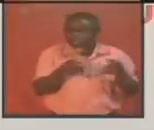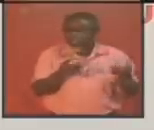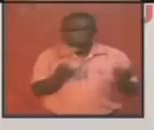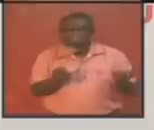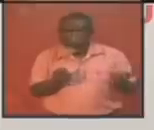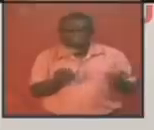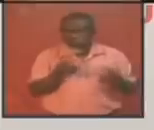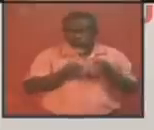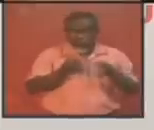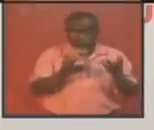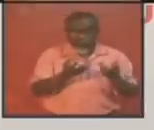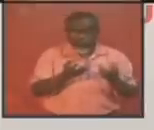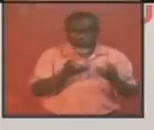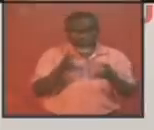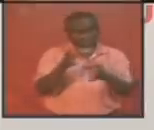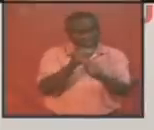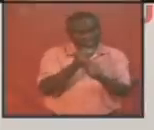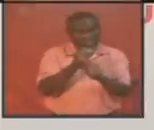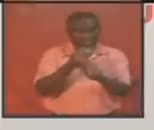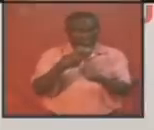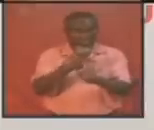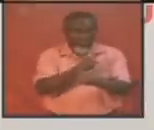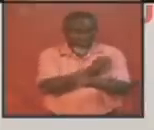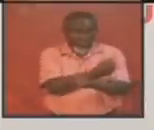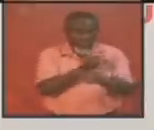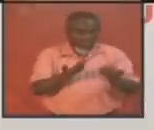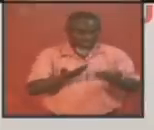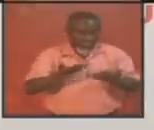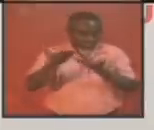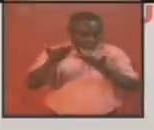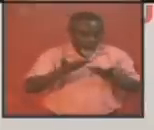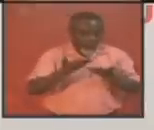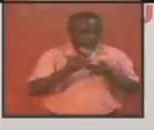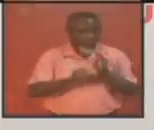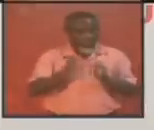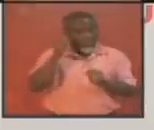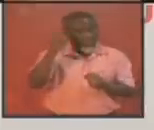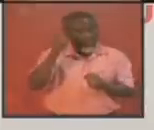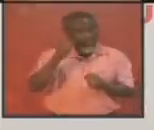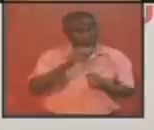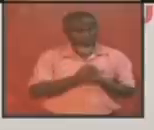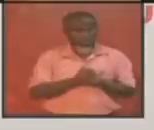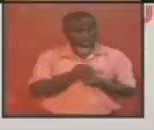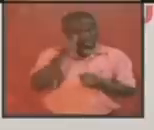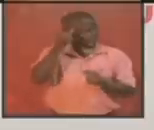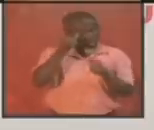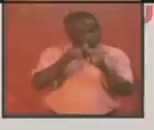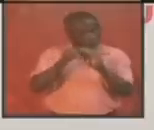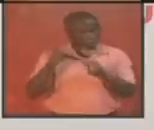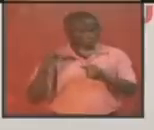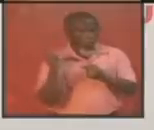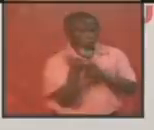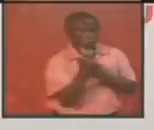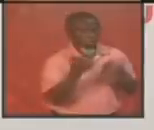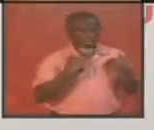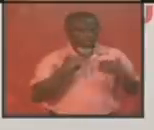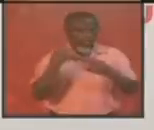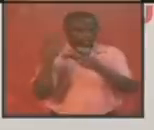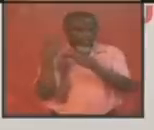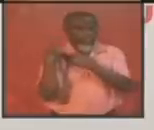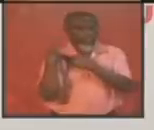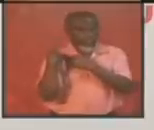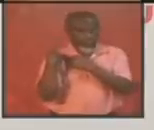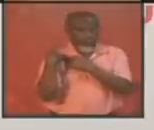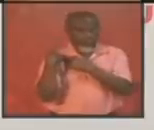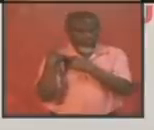COVID-19 vaccines for Trinidad and Tobago. And everyone, please remember that we all have a part to play in protecting Trinidad and Tobago